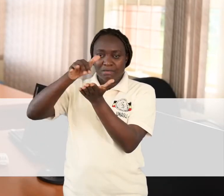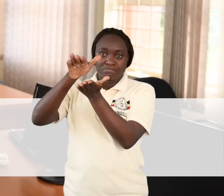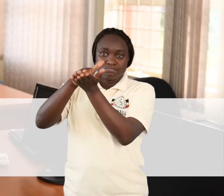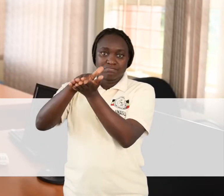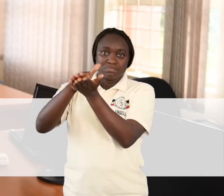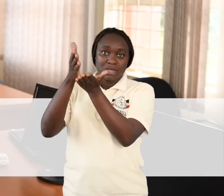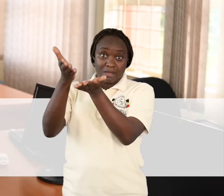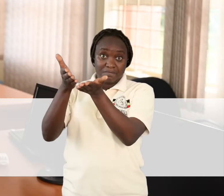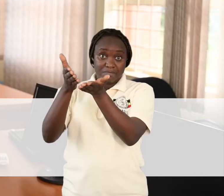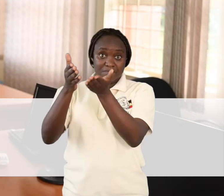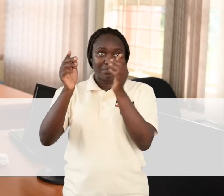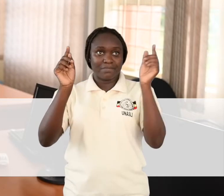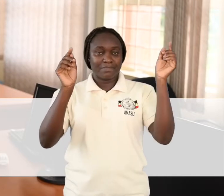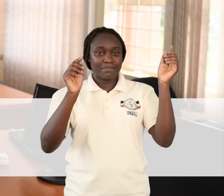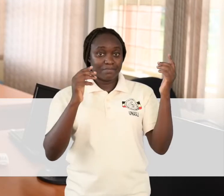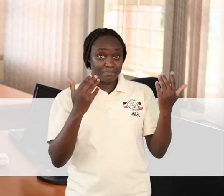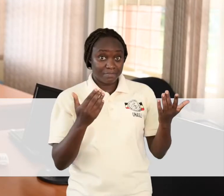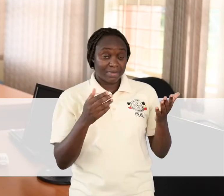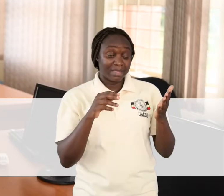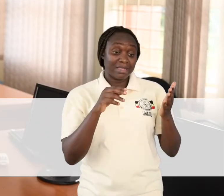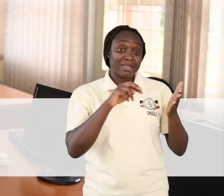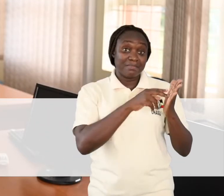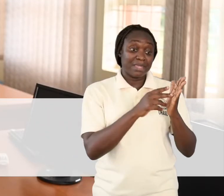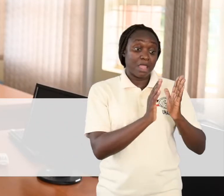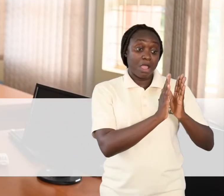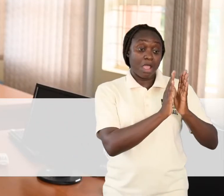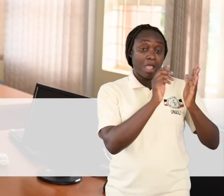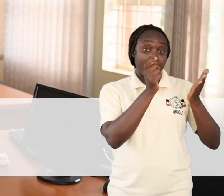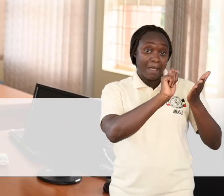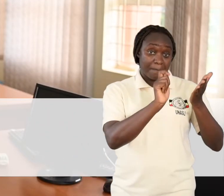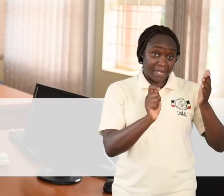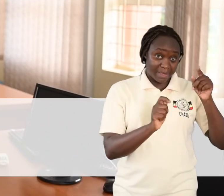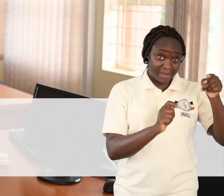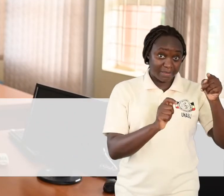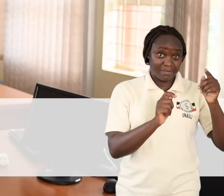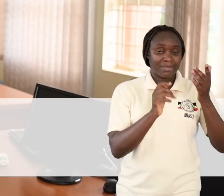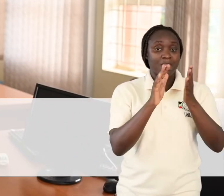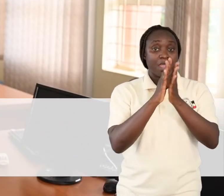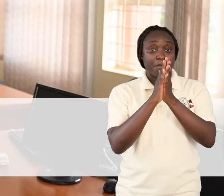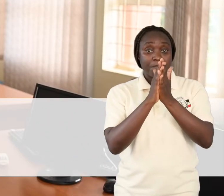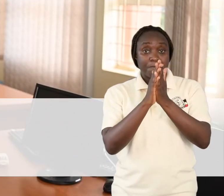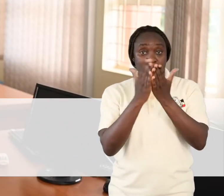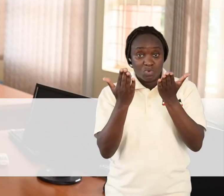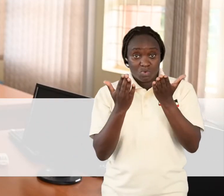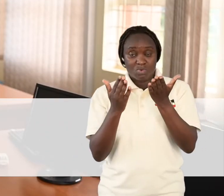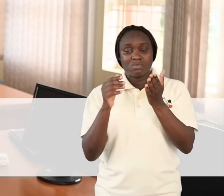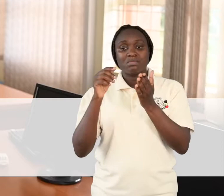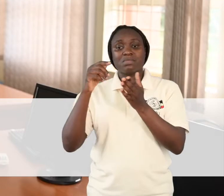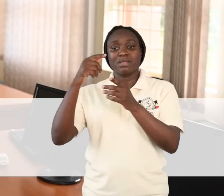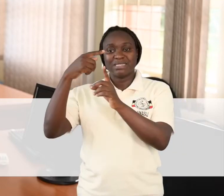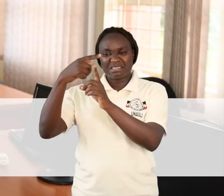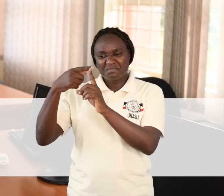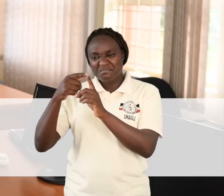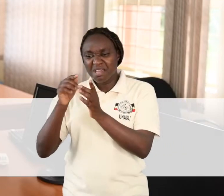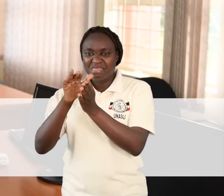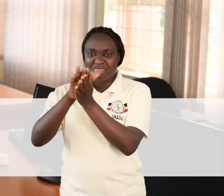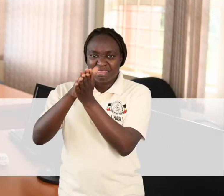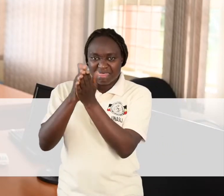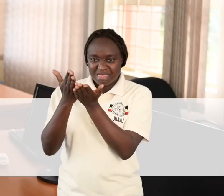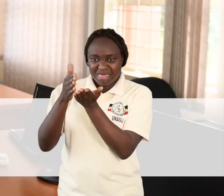Okay? I said a pen, a book, and a mathematical